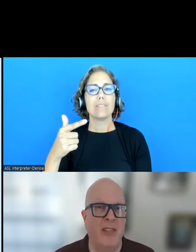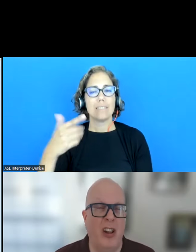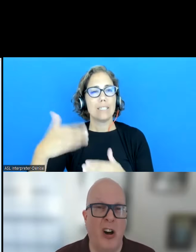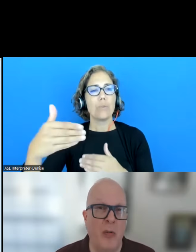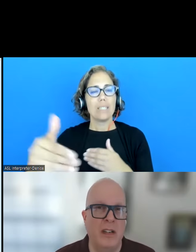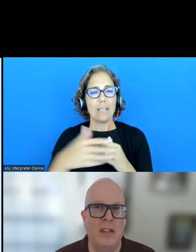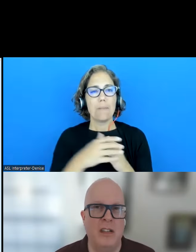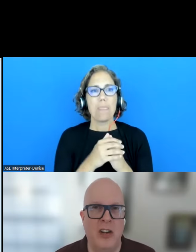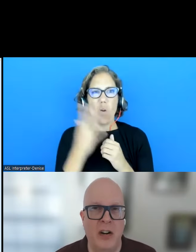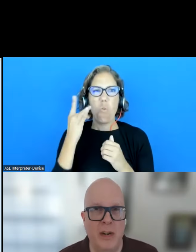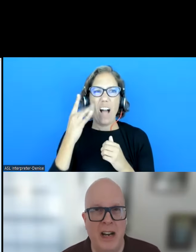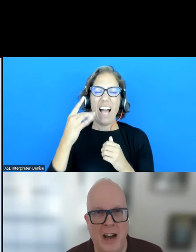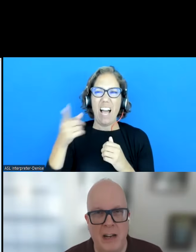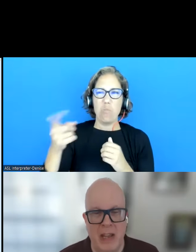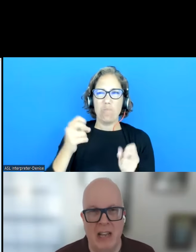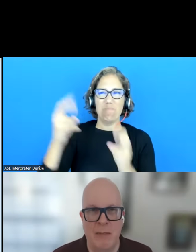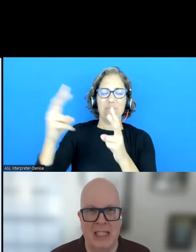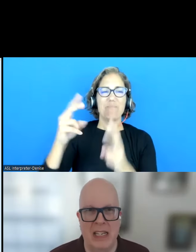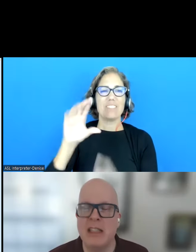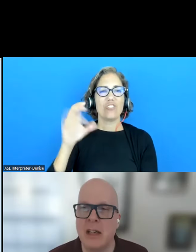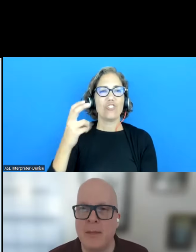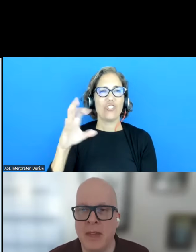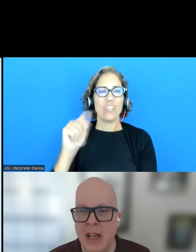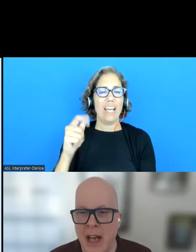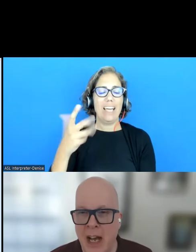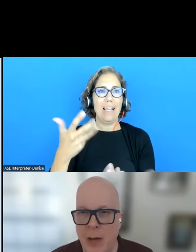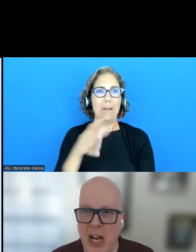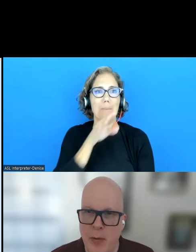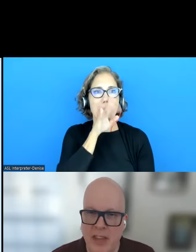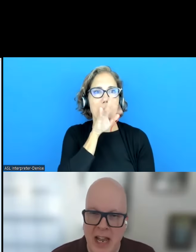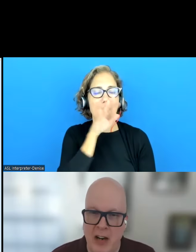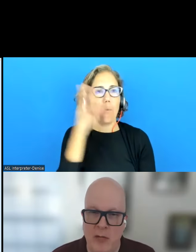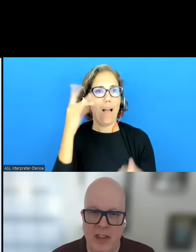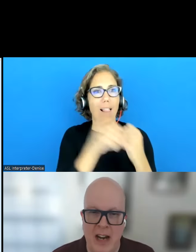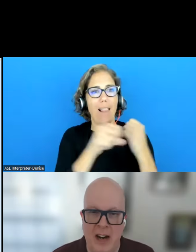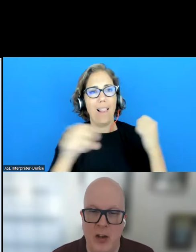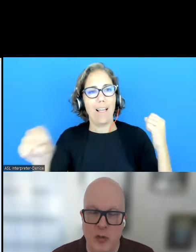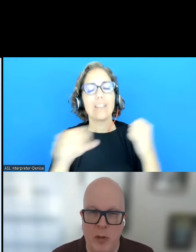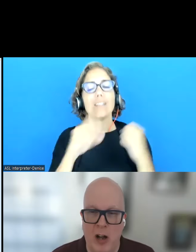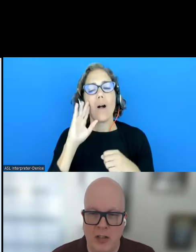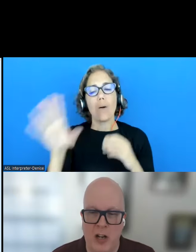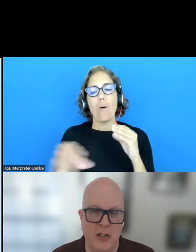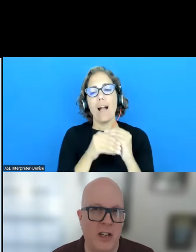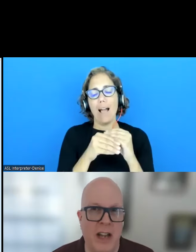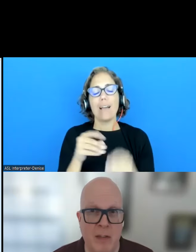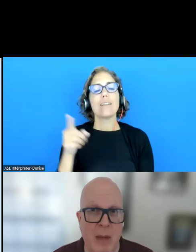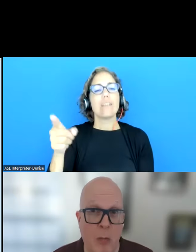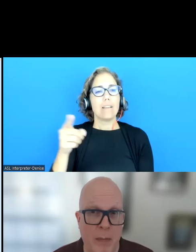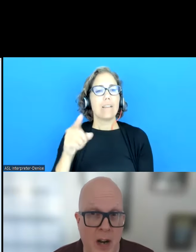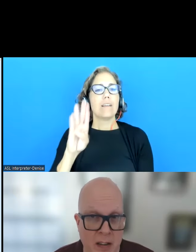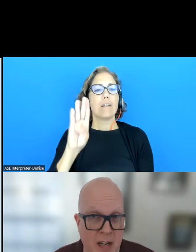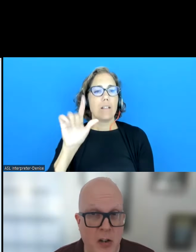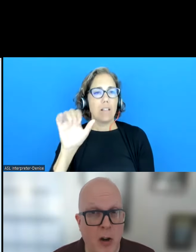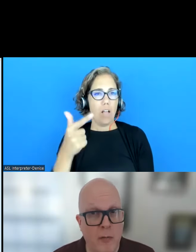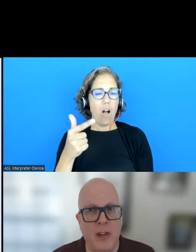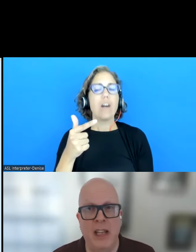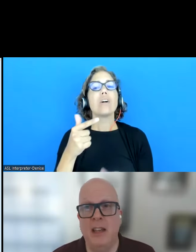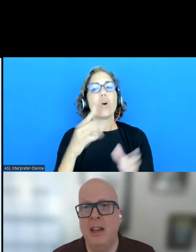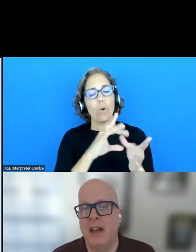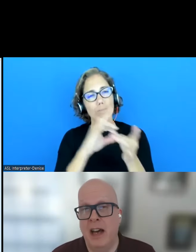it's a bit of a long one to try to read out and make it make sense. But I'll put that in over there, and those blogs also connect to my webinar there.